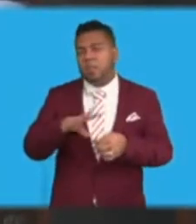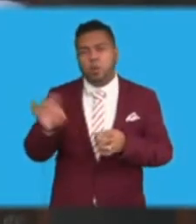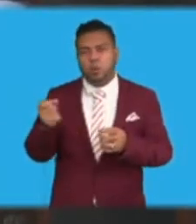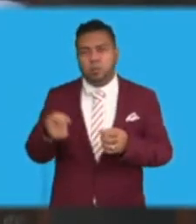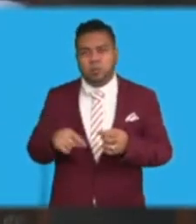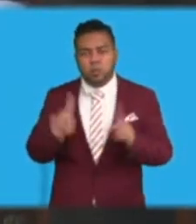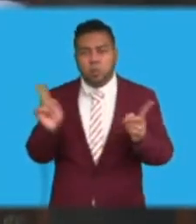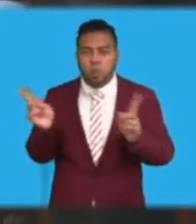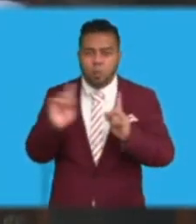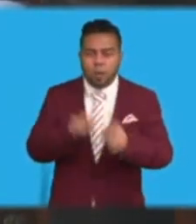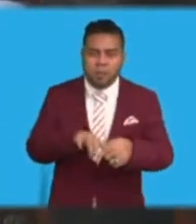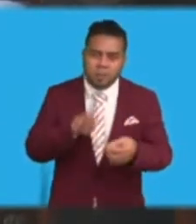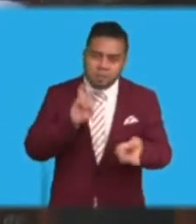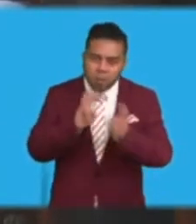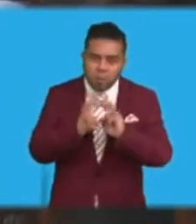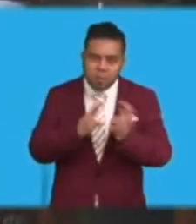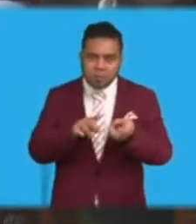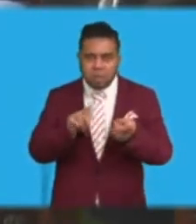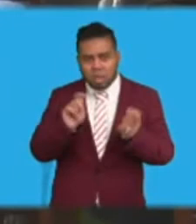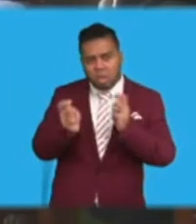tamper with the waterway.